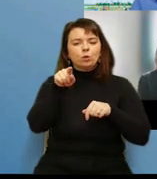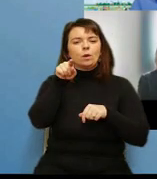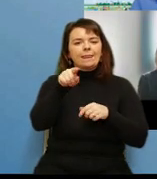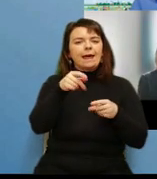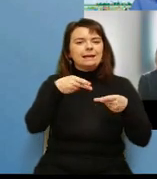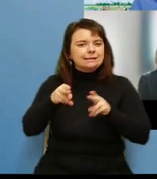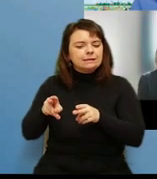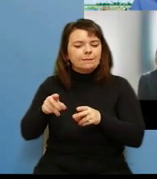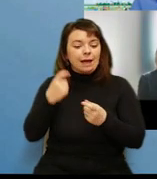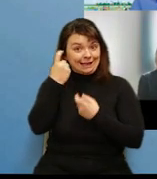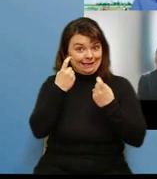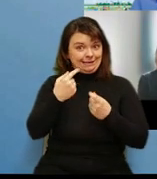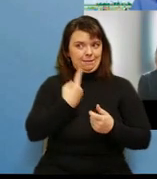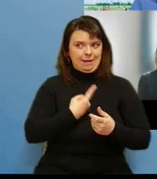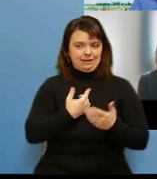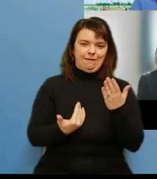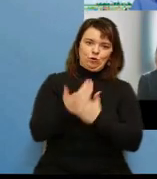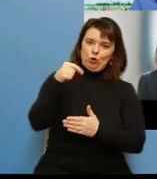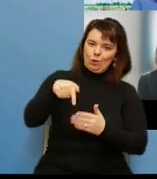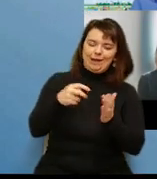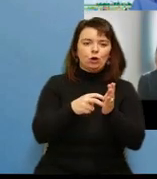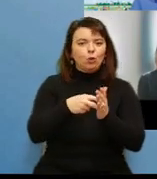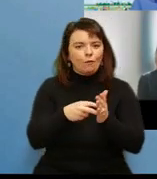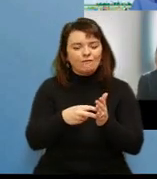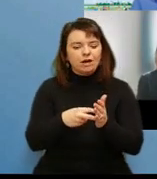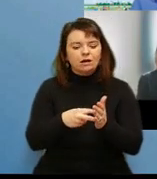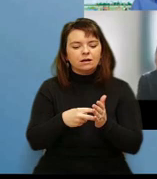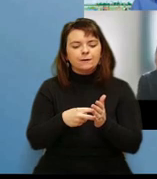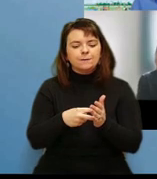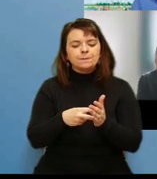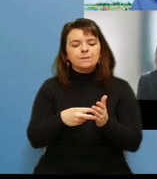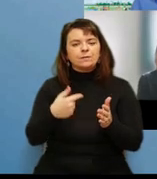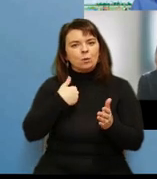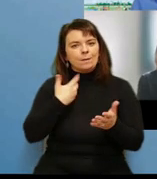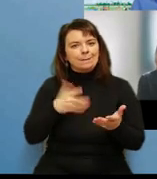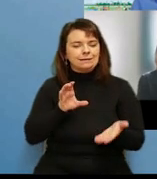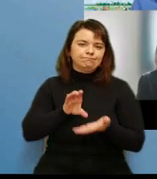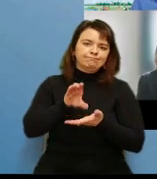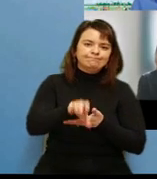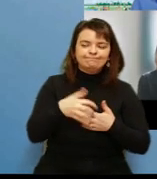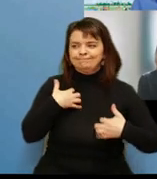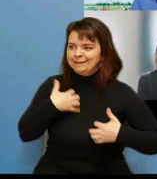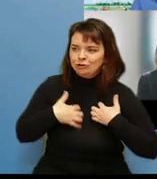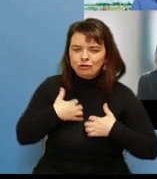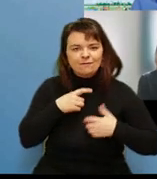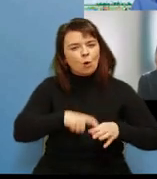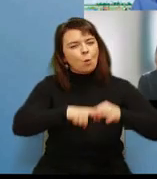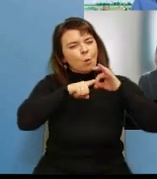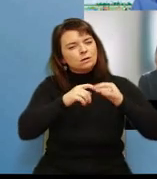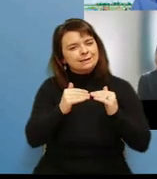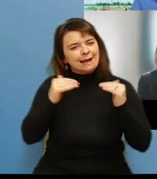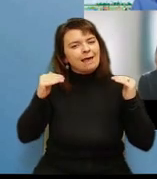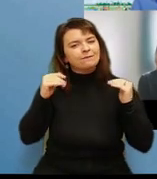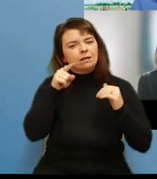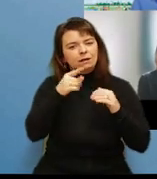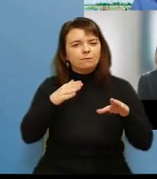bit, it's really helpful to see that system overview piece. I still consider myself relatively new to Norfolk, and of course we've a